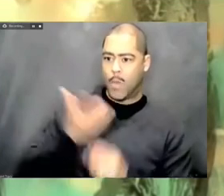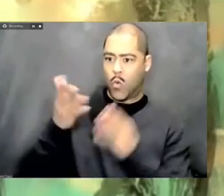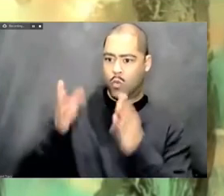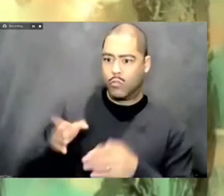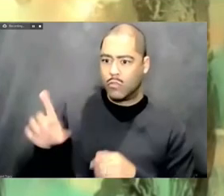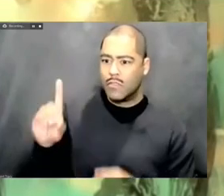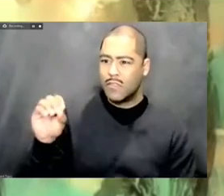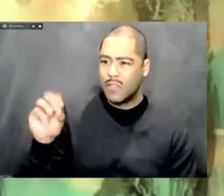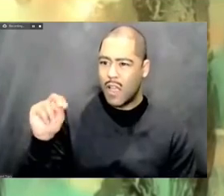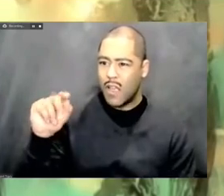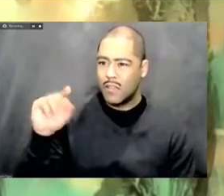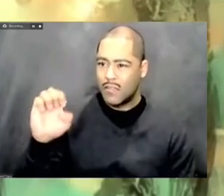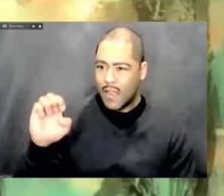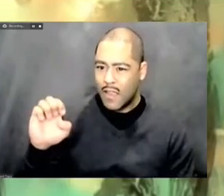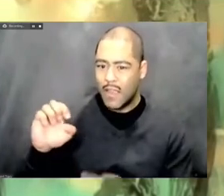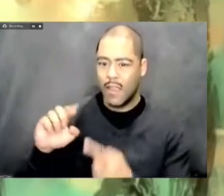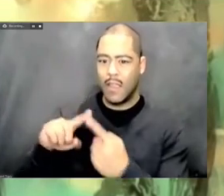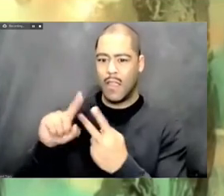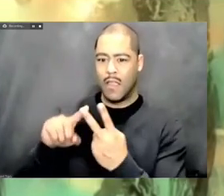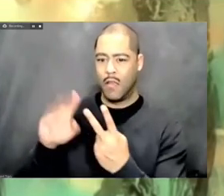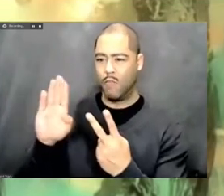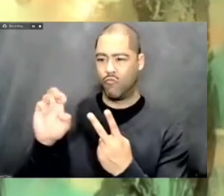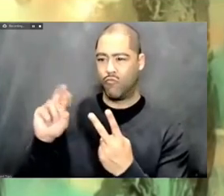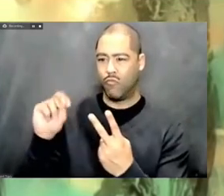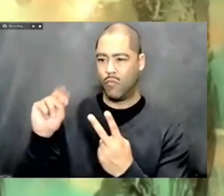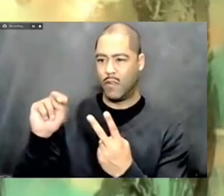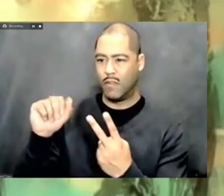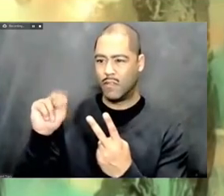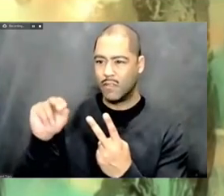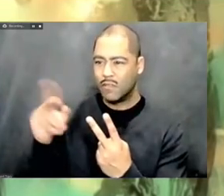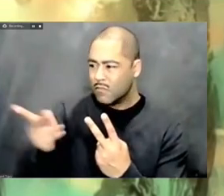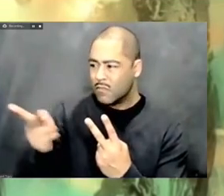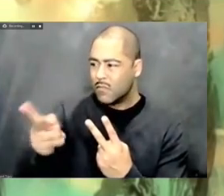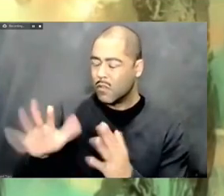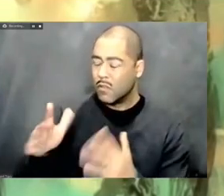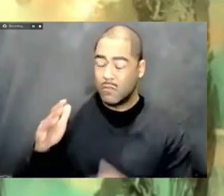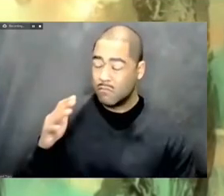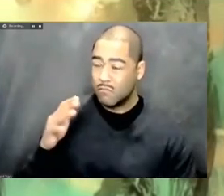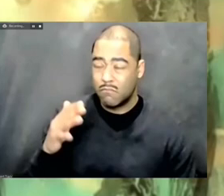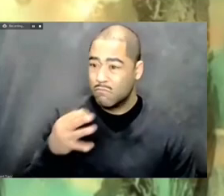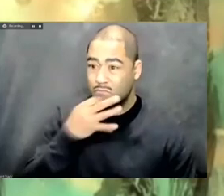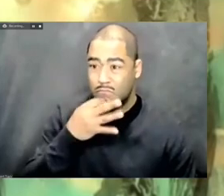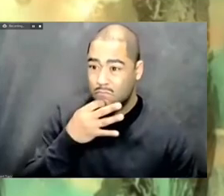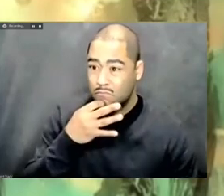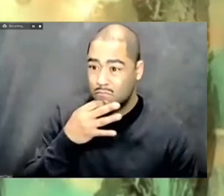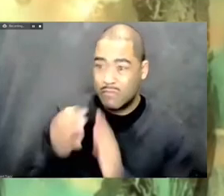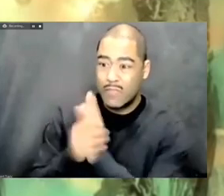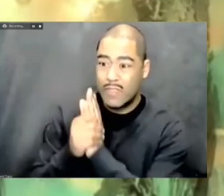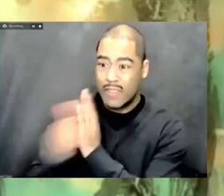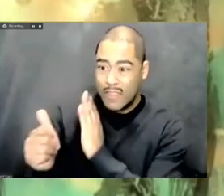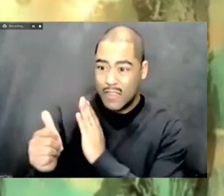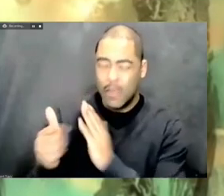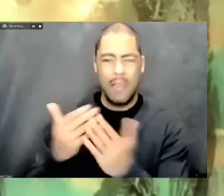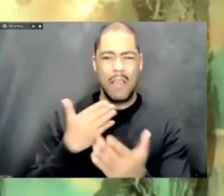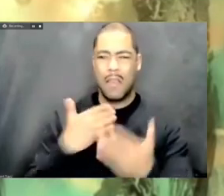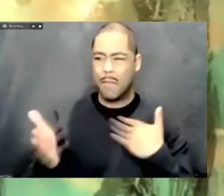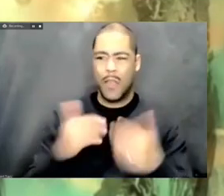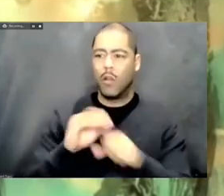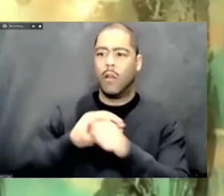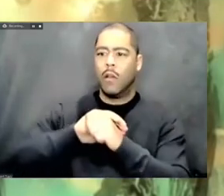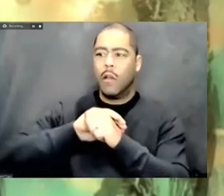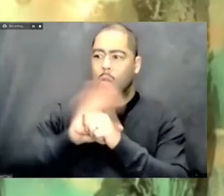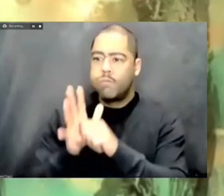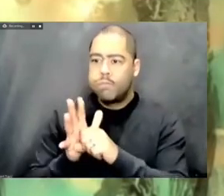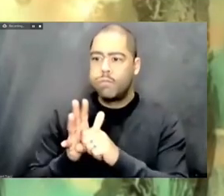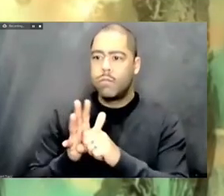Despite this program going virtual for the first time due to the pandemic, they didn't let that be an obstacle. They